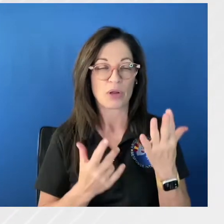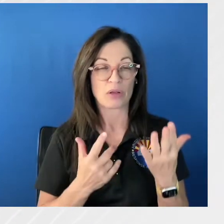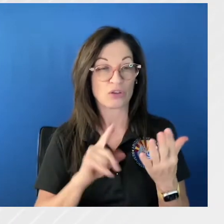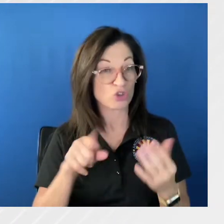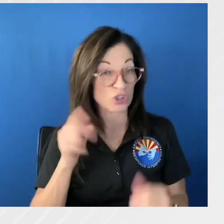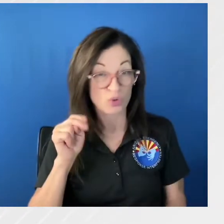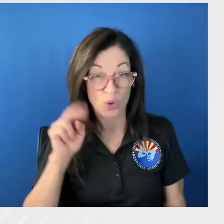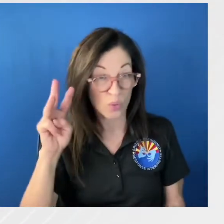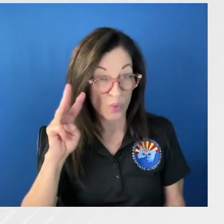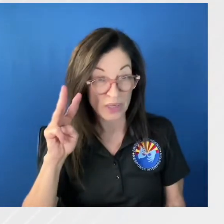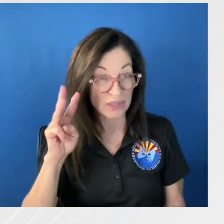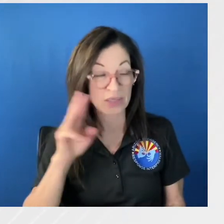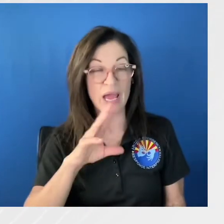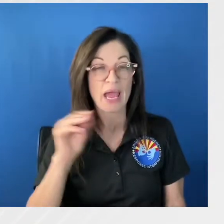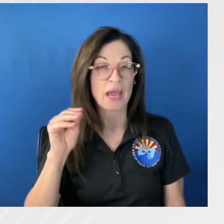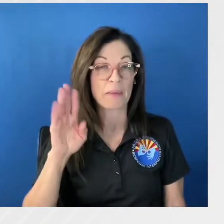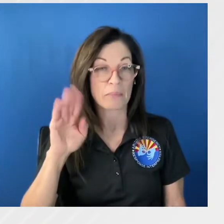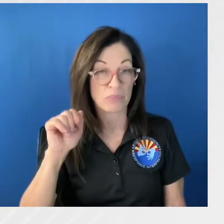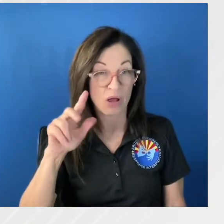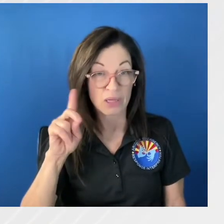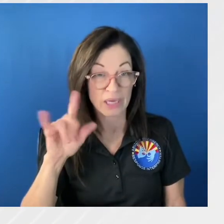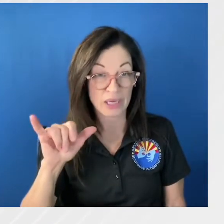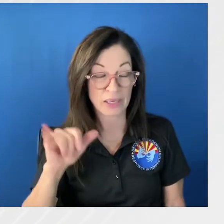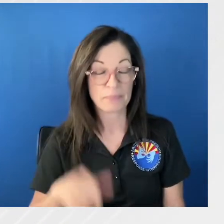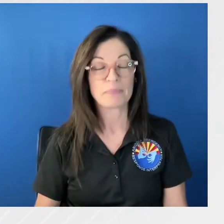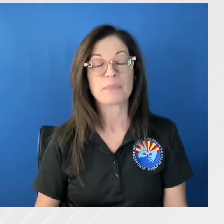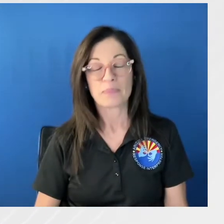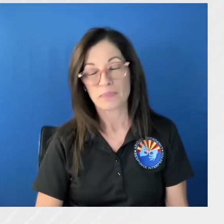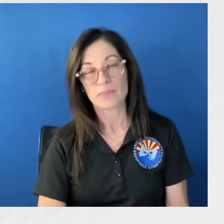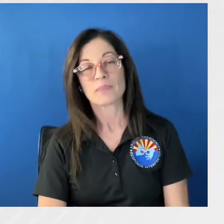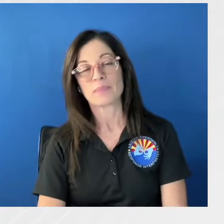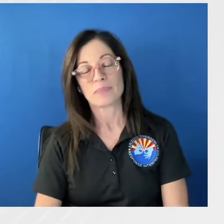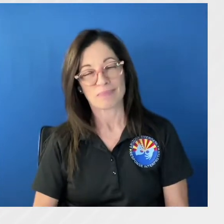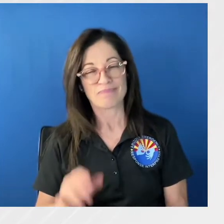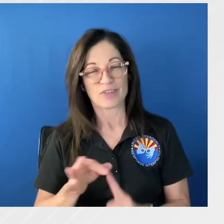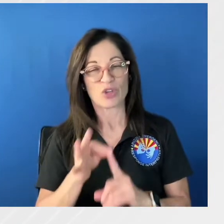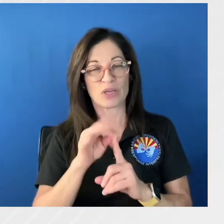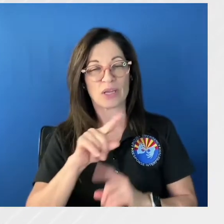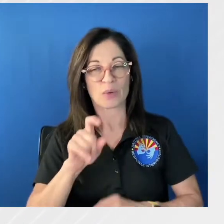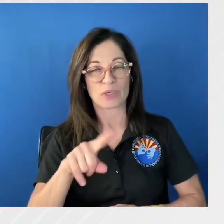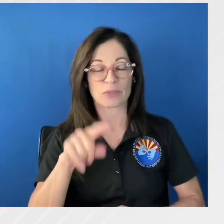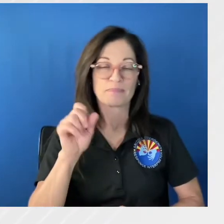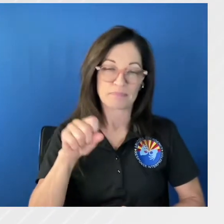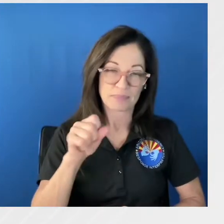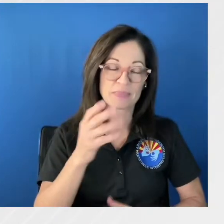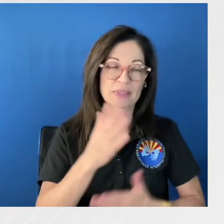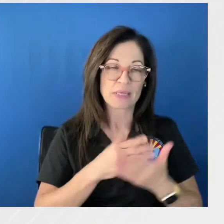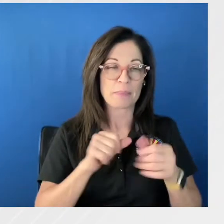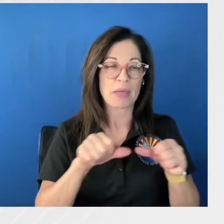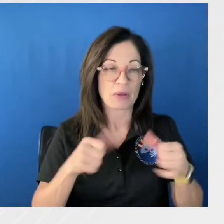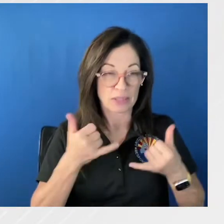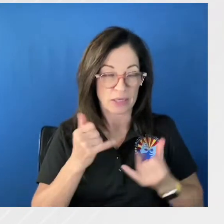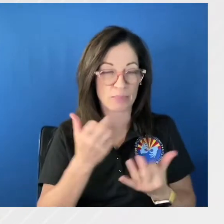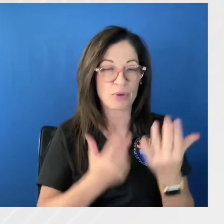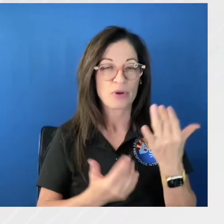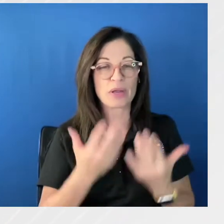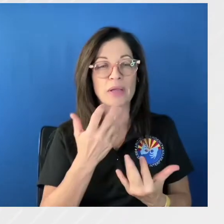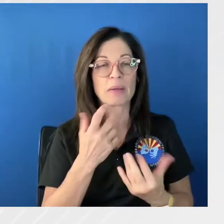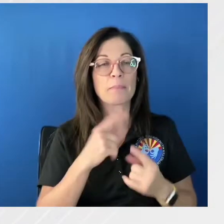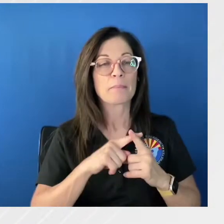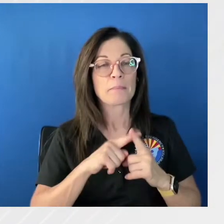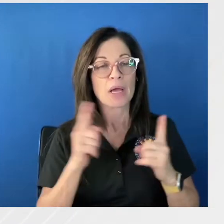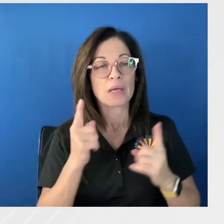corner and Baldy? So it's kind of a unique question. Yes, there are places that are still burning, but some of those